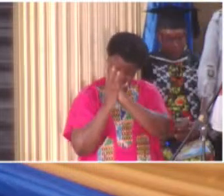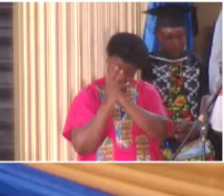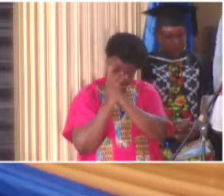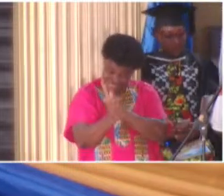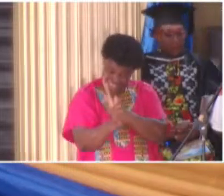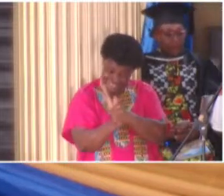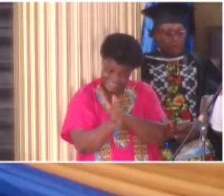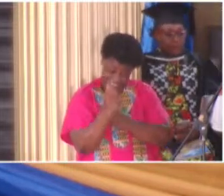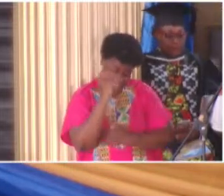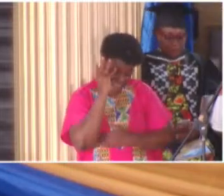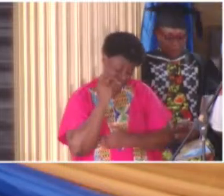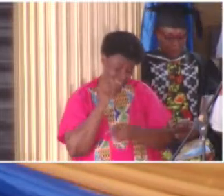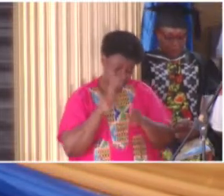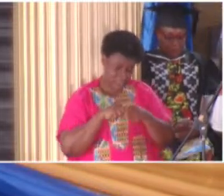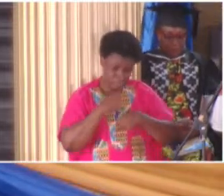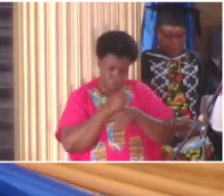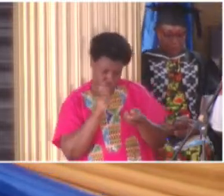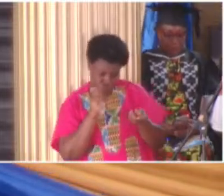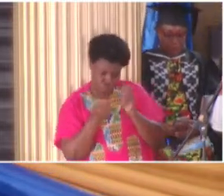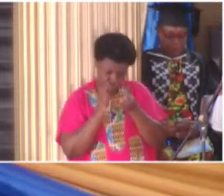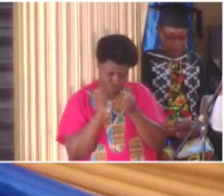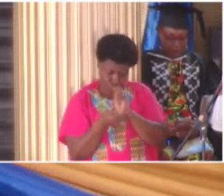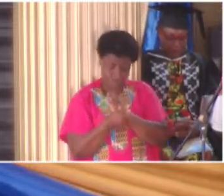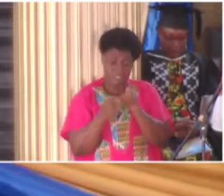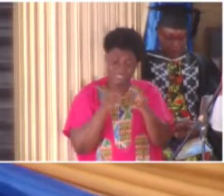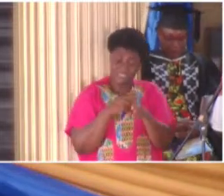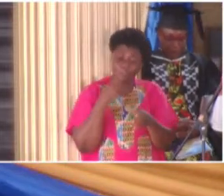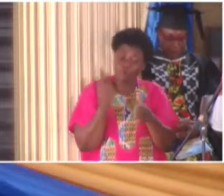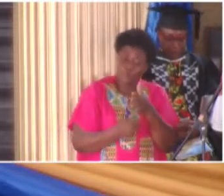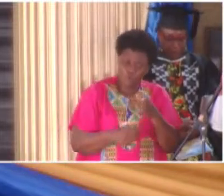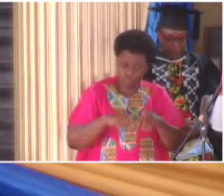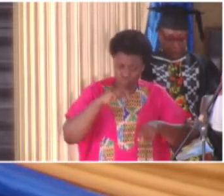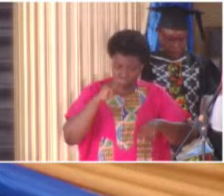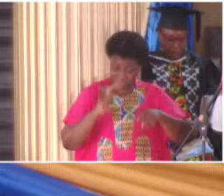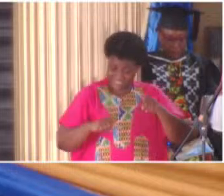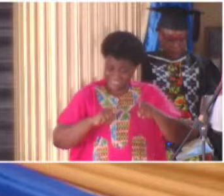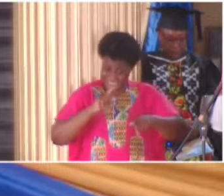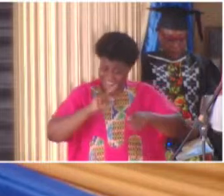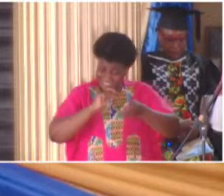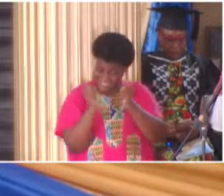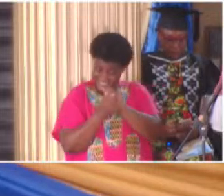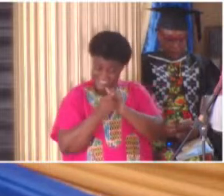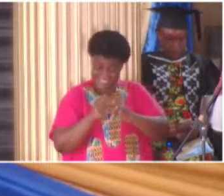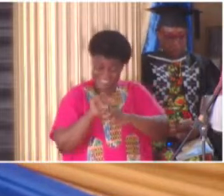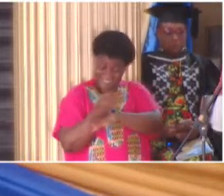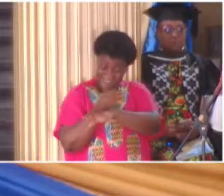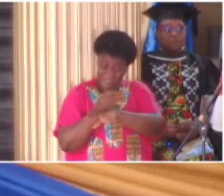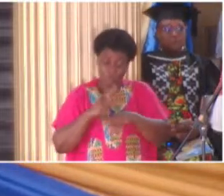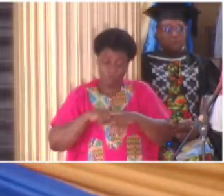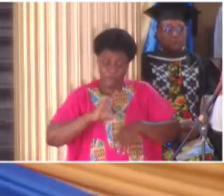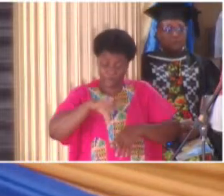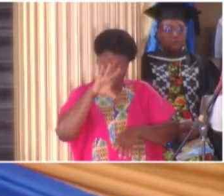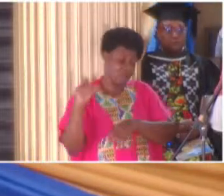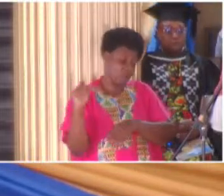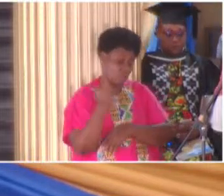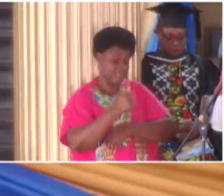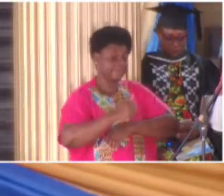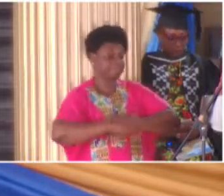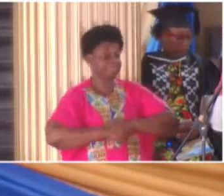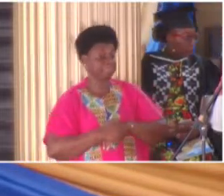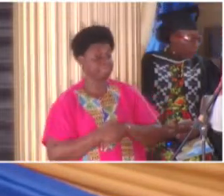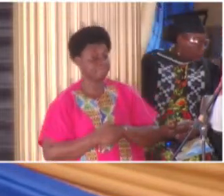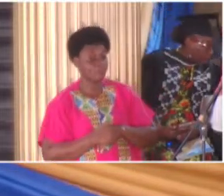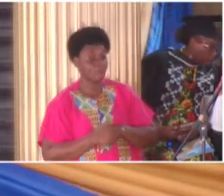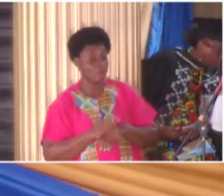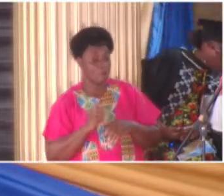you adaptable in this dynamic industry which we all find ourselves. As